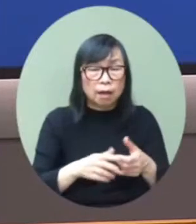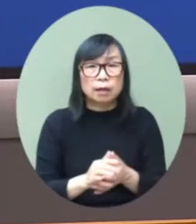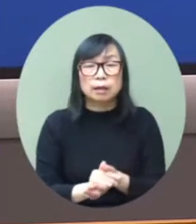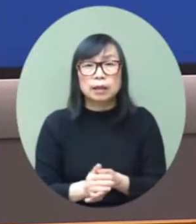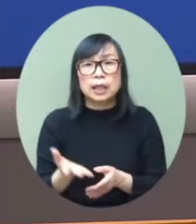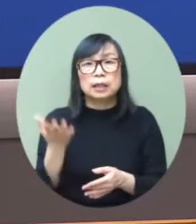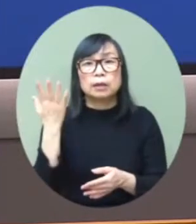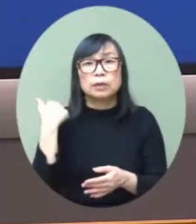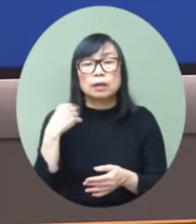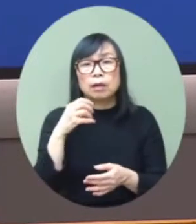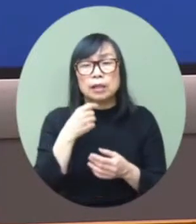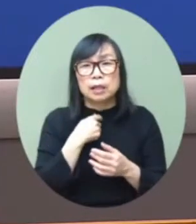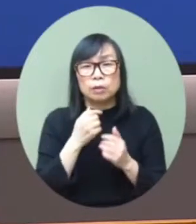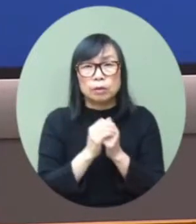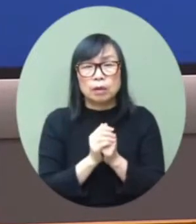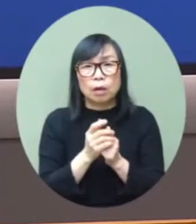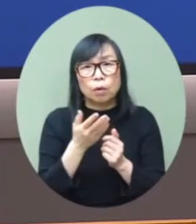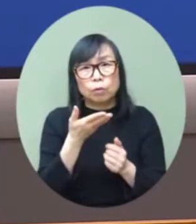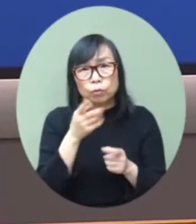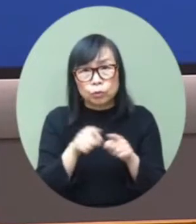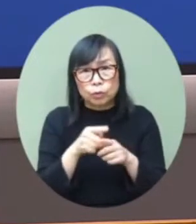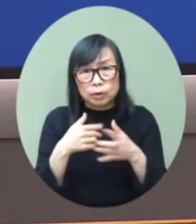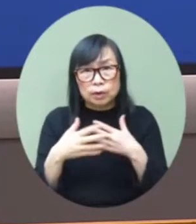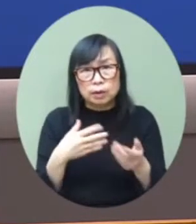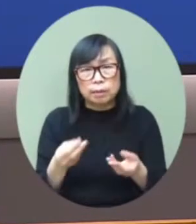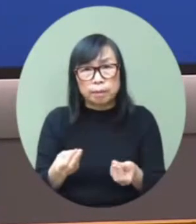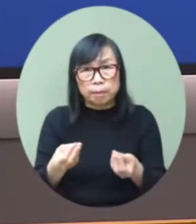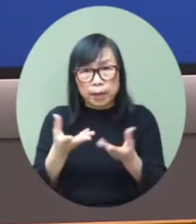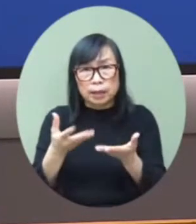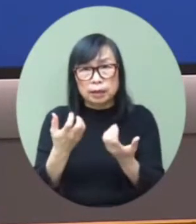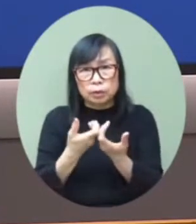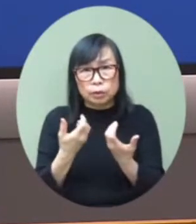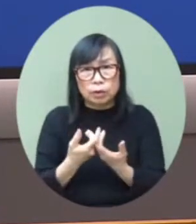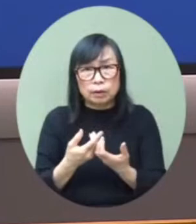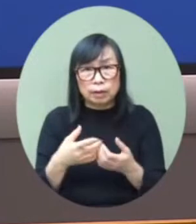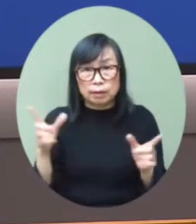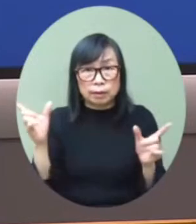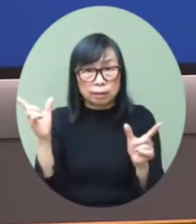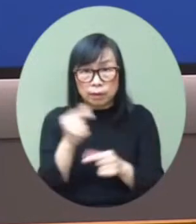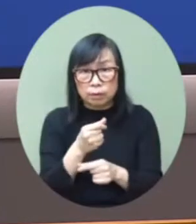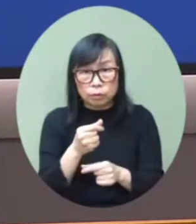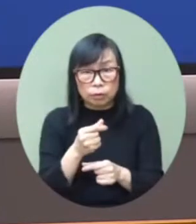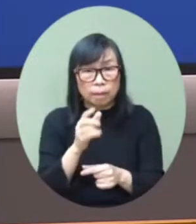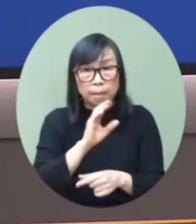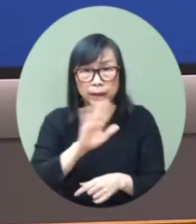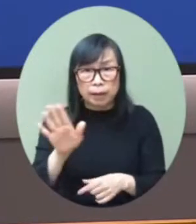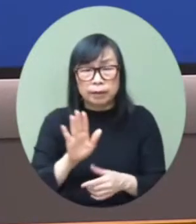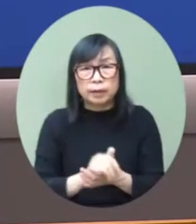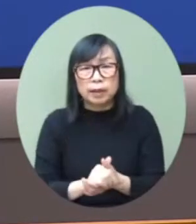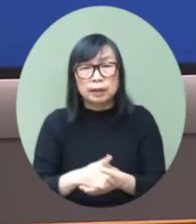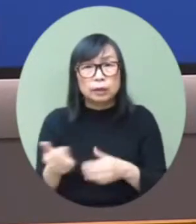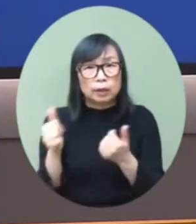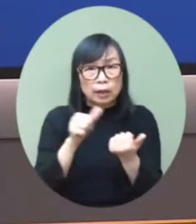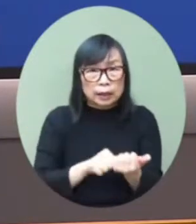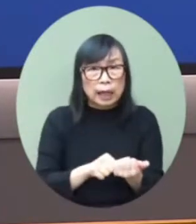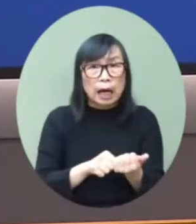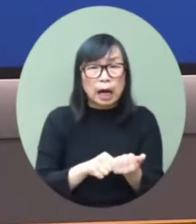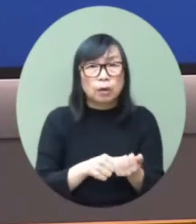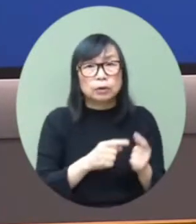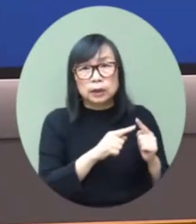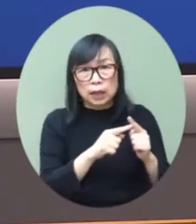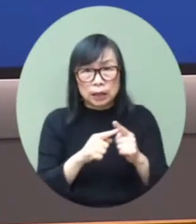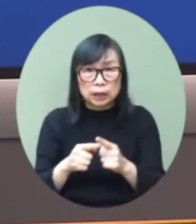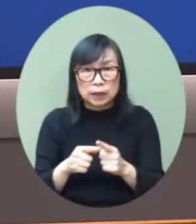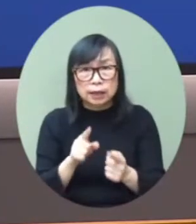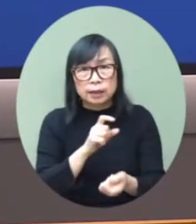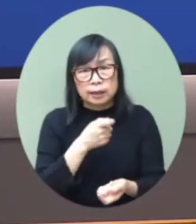previously infected persons. So I've asked my colleagues to obtain another figure. This figure is not